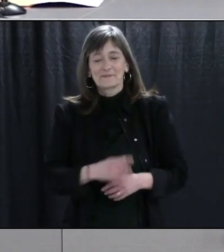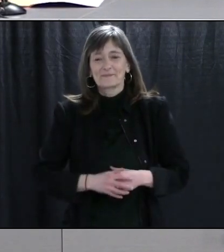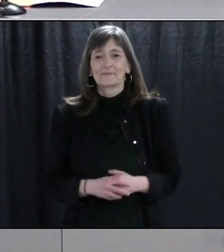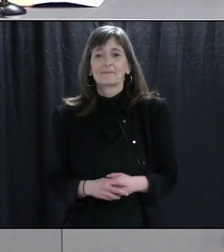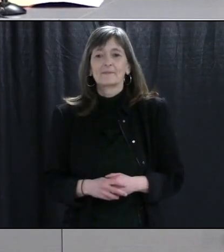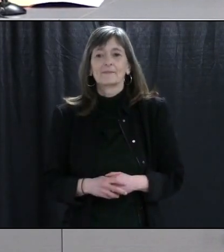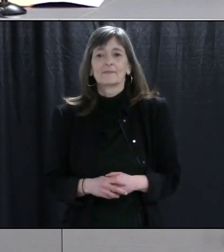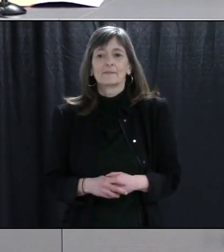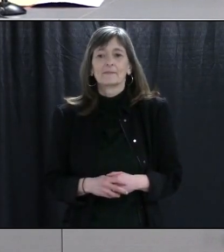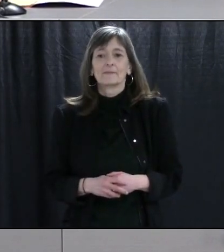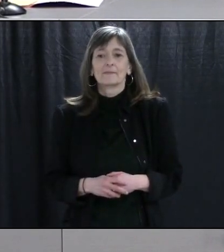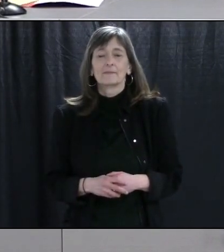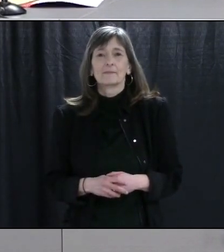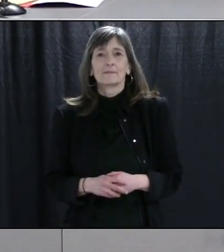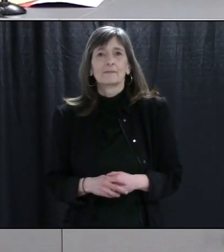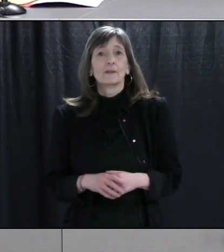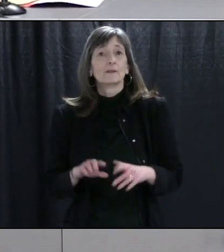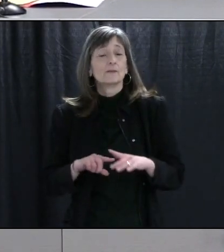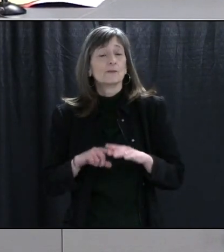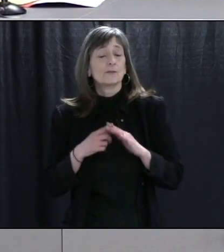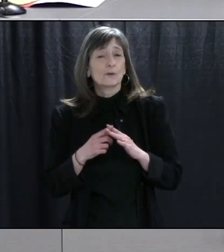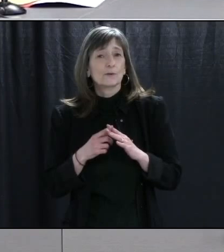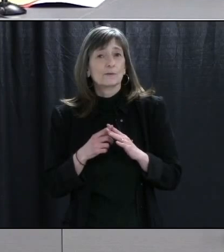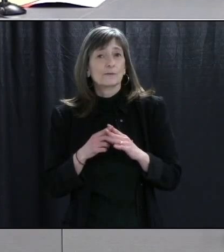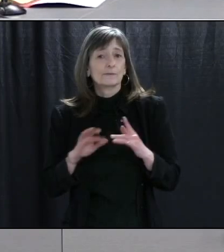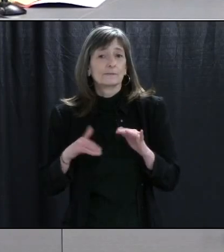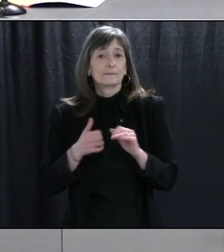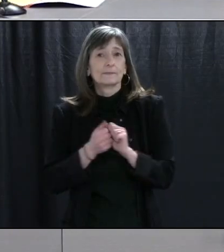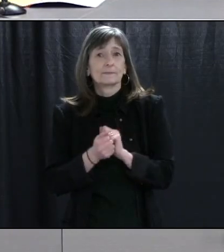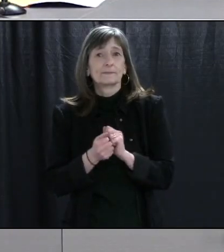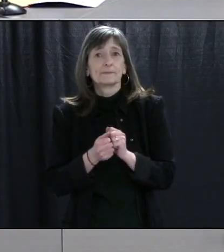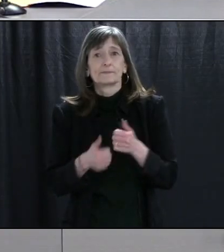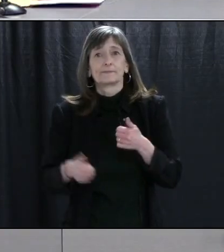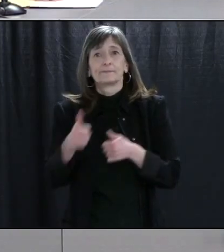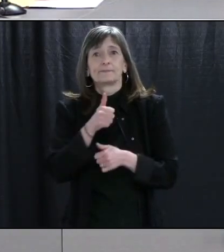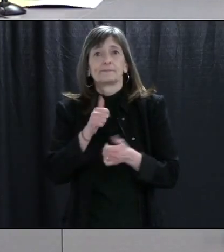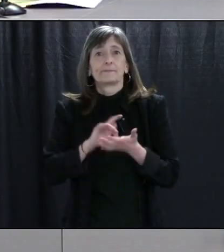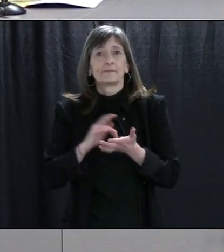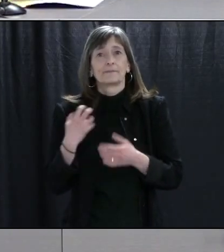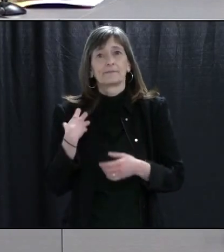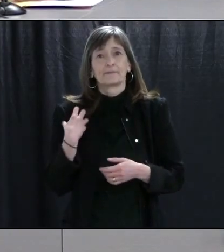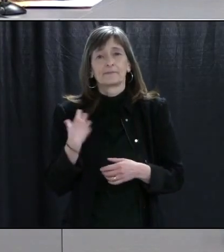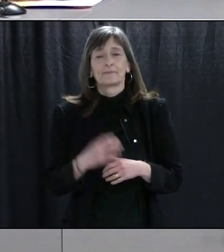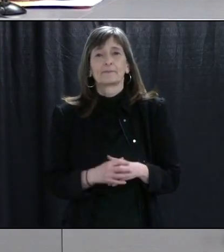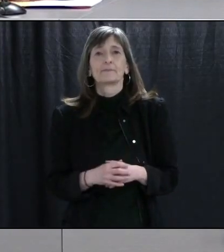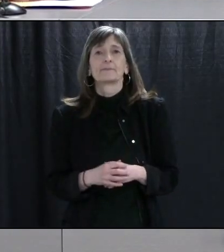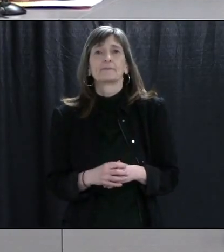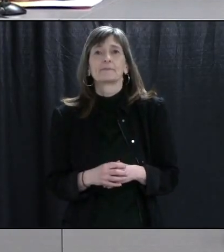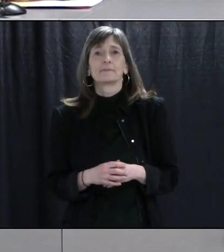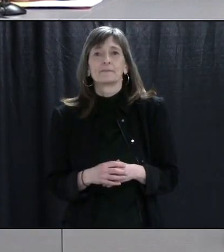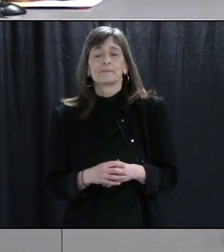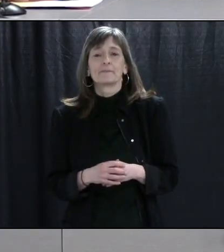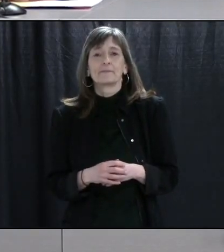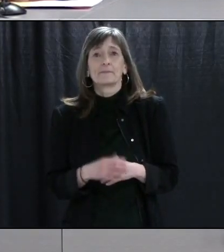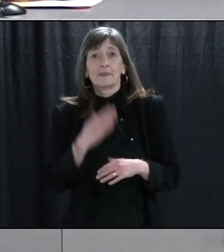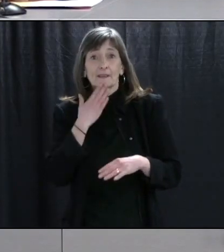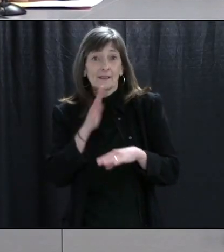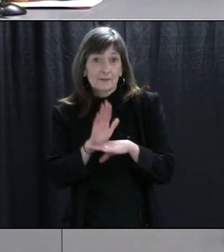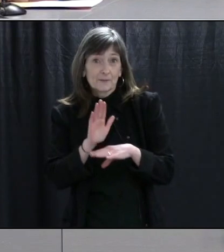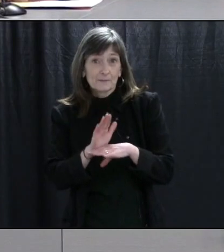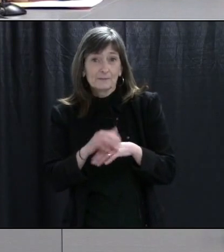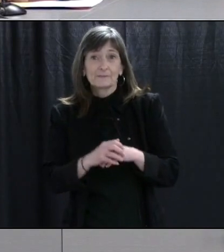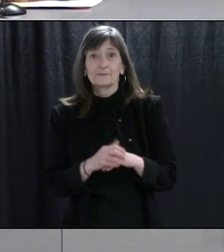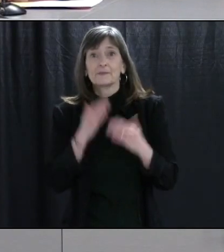We'll start our media availability with the report from the Chief Medical Officer. Thank you, Premier. Good afternoon,